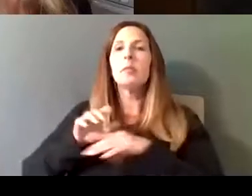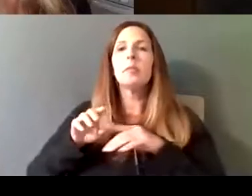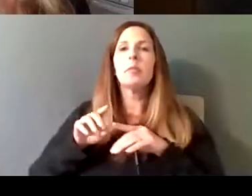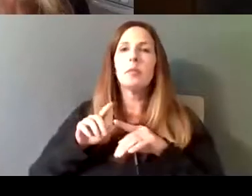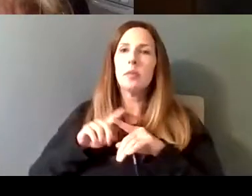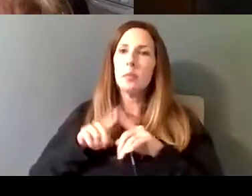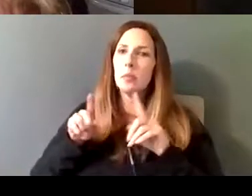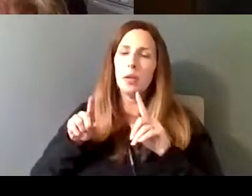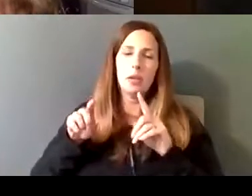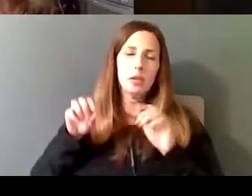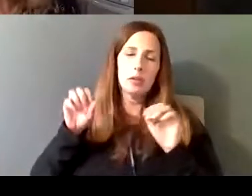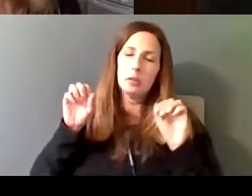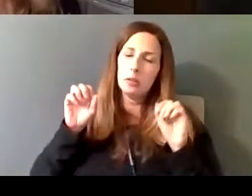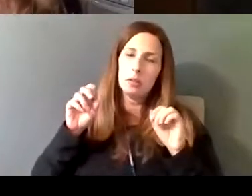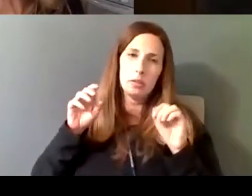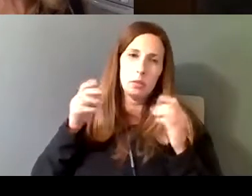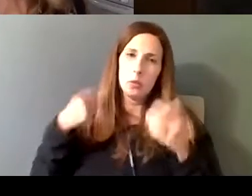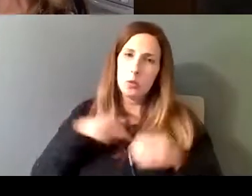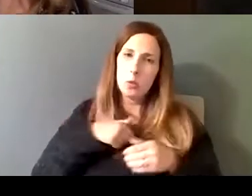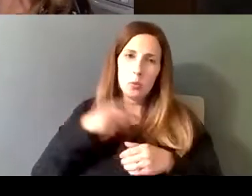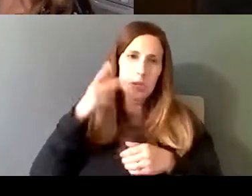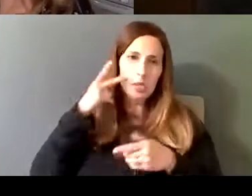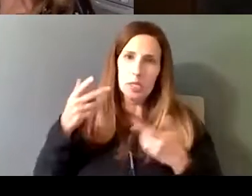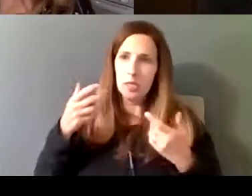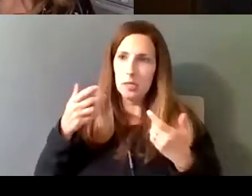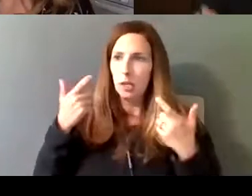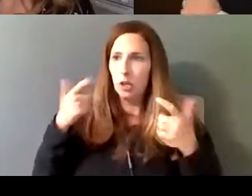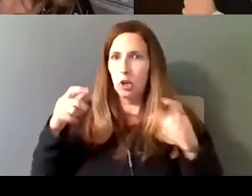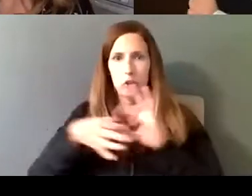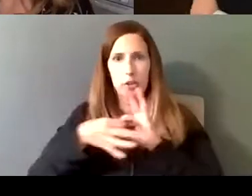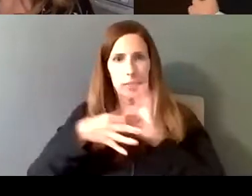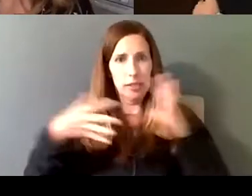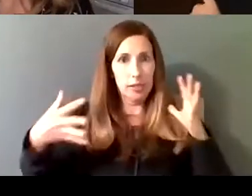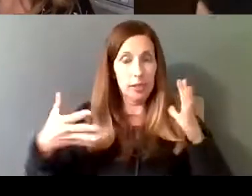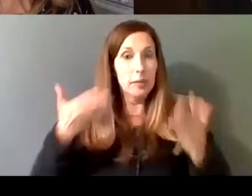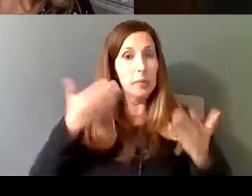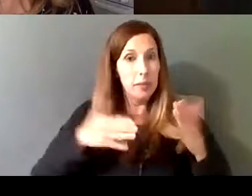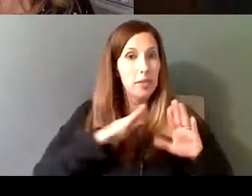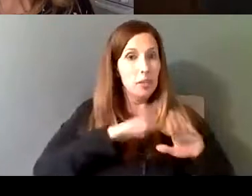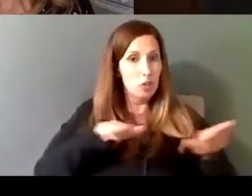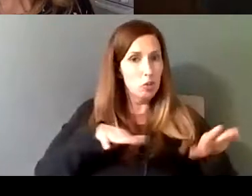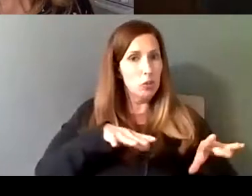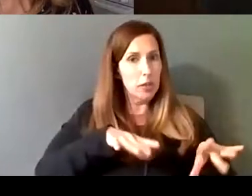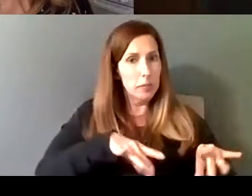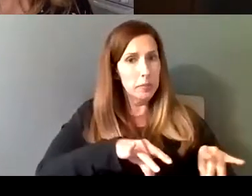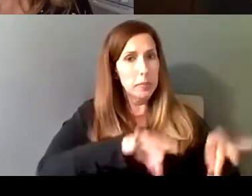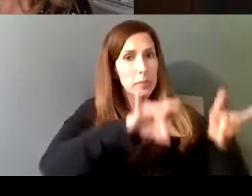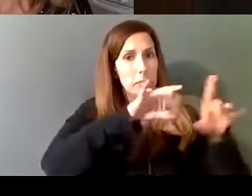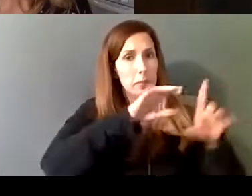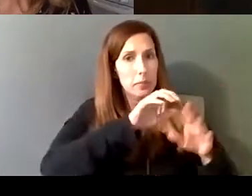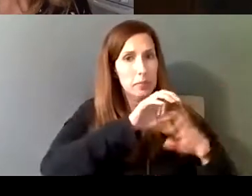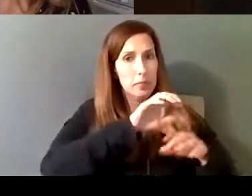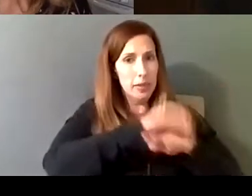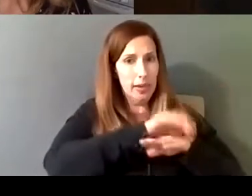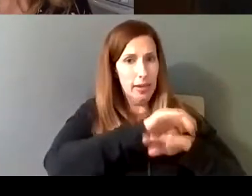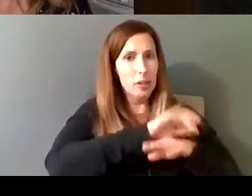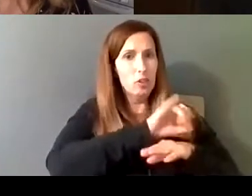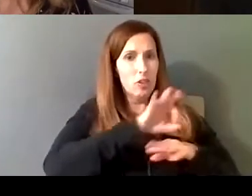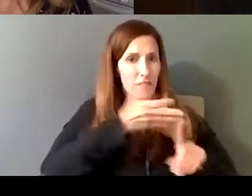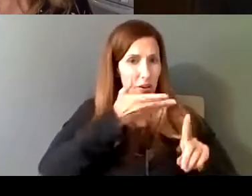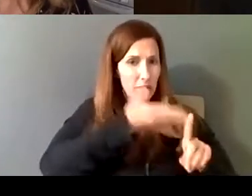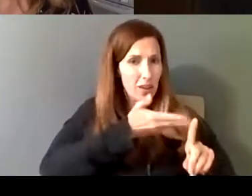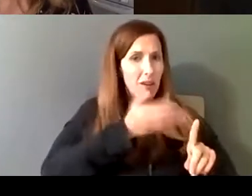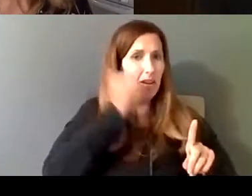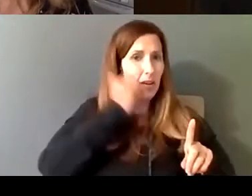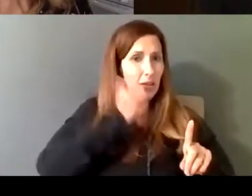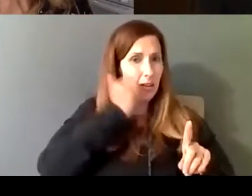in terms of, the children may learn English relatively quickly if they're in that environment every day. But then there could be a